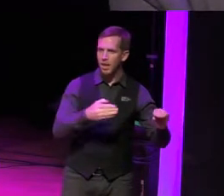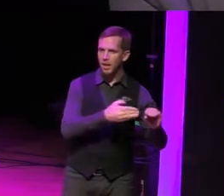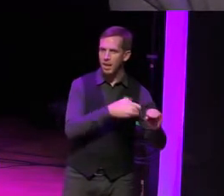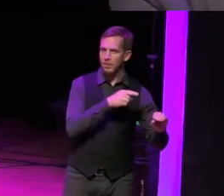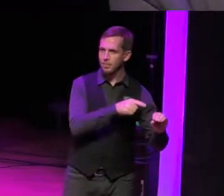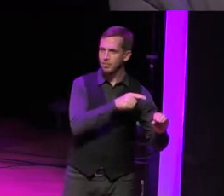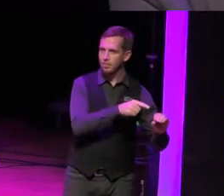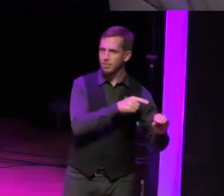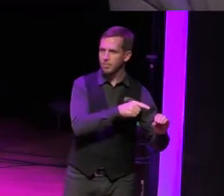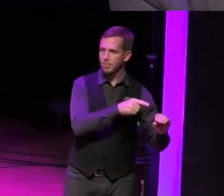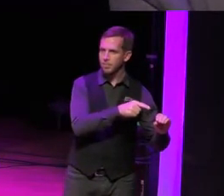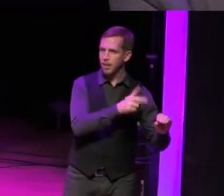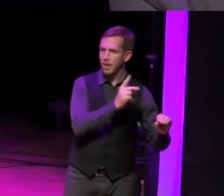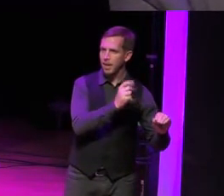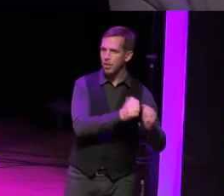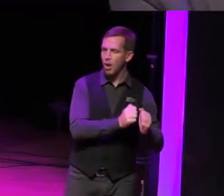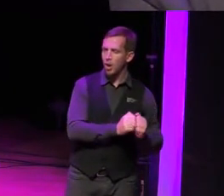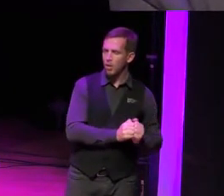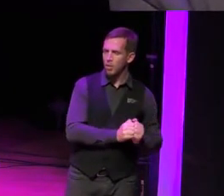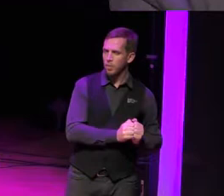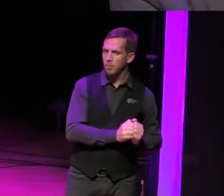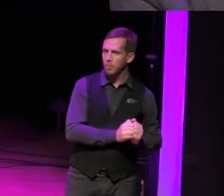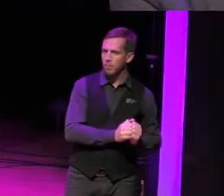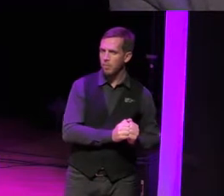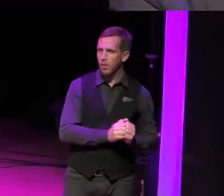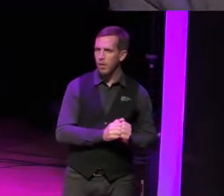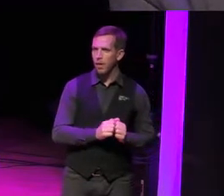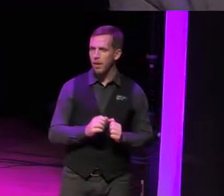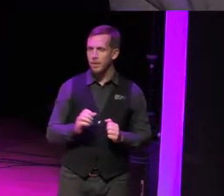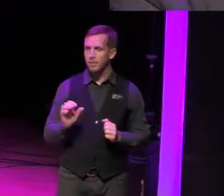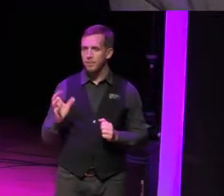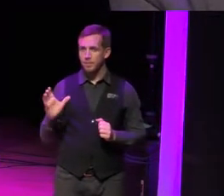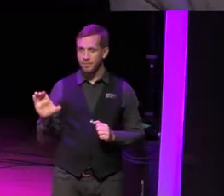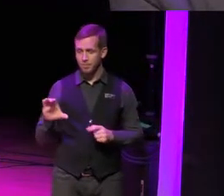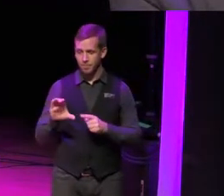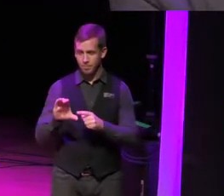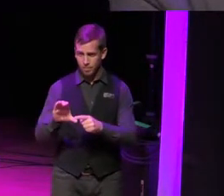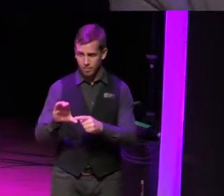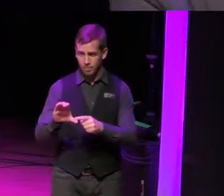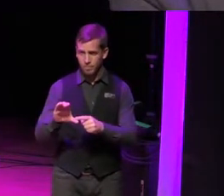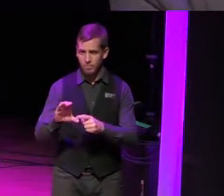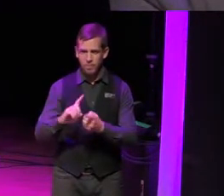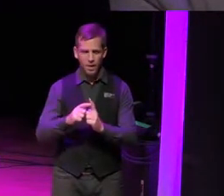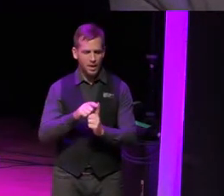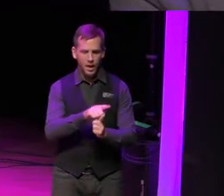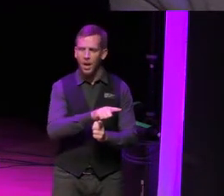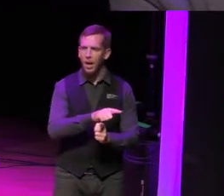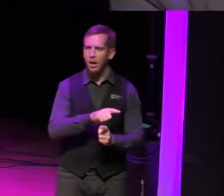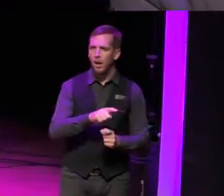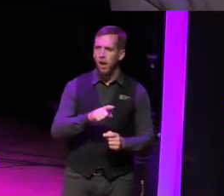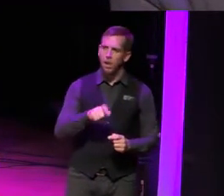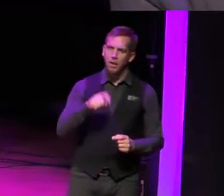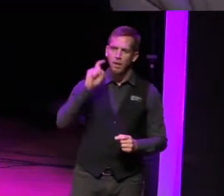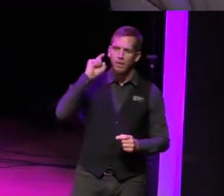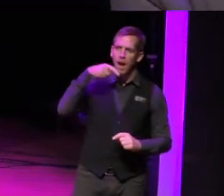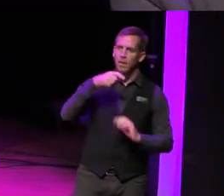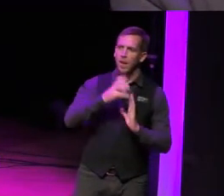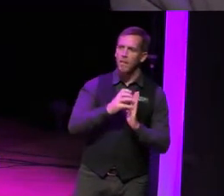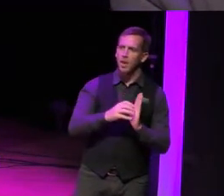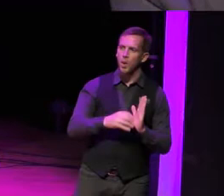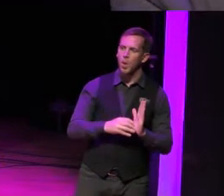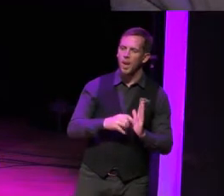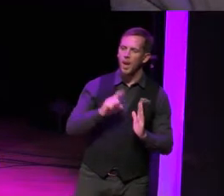have issued to start with, or even if they have been issued, there's overpayment, overbilling, and